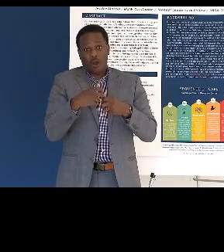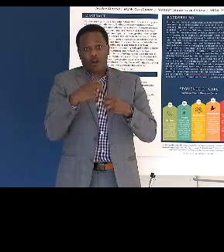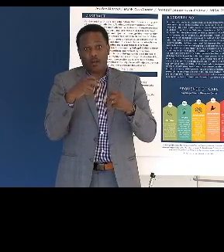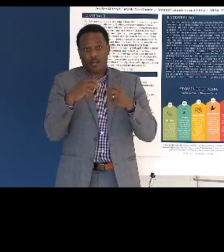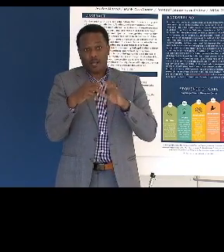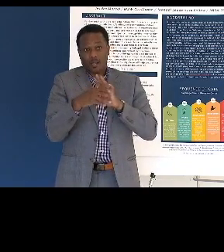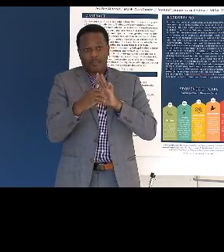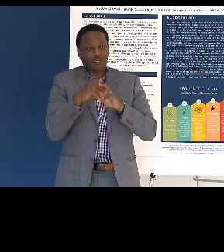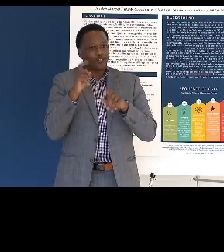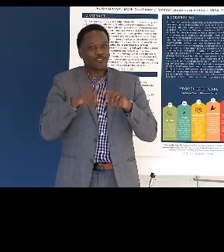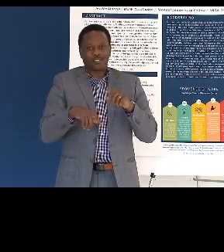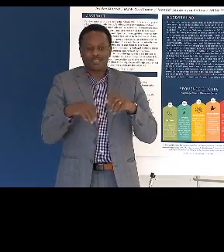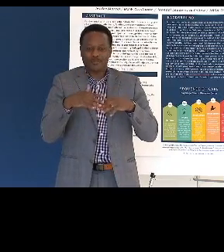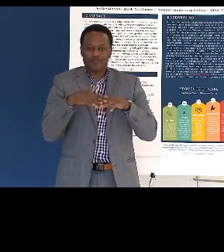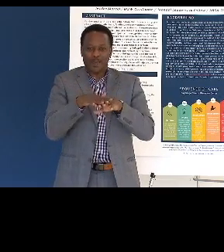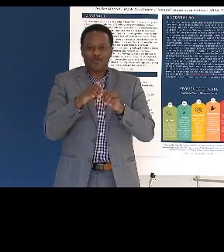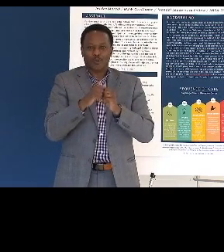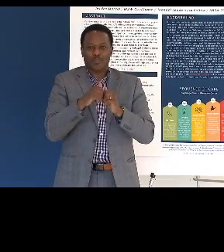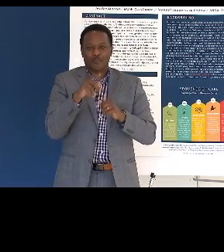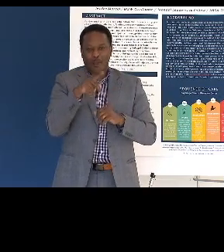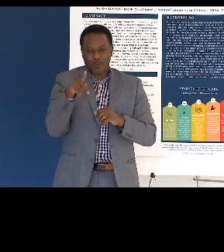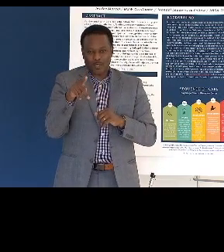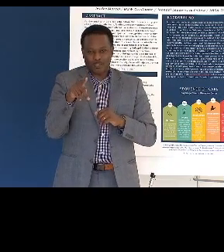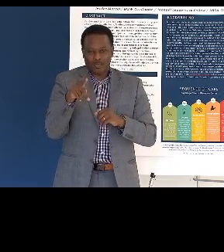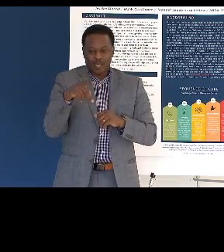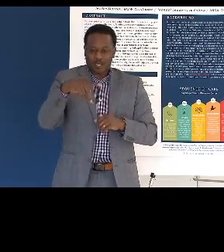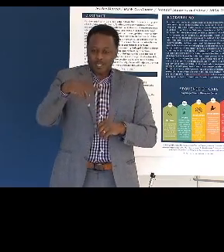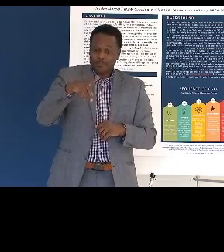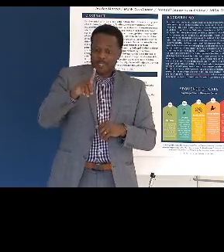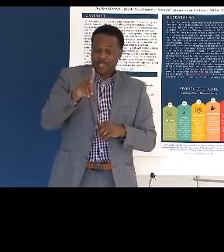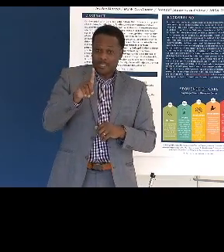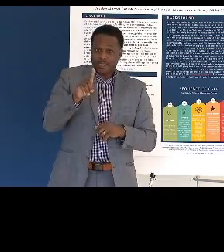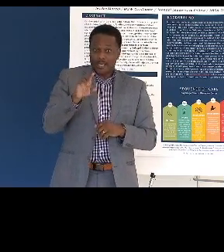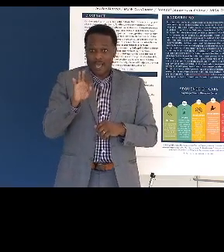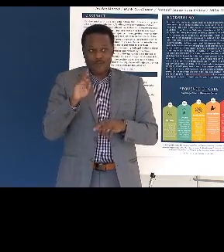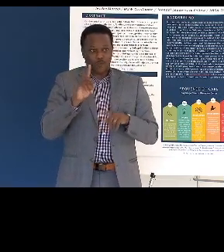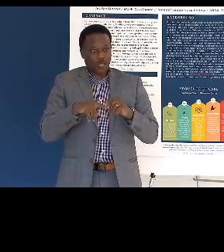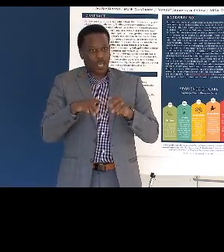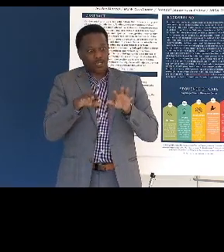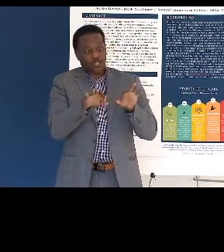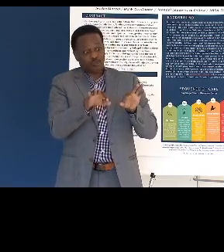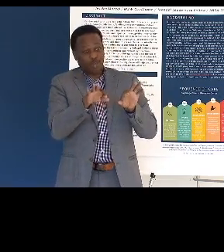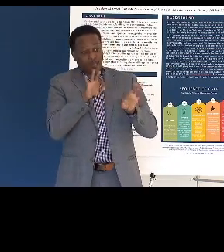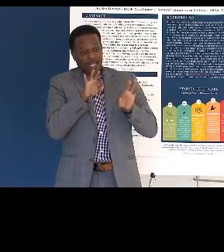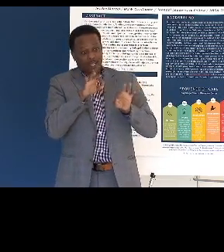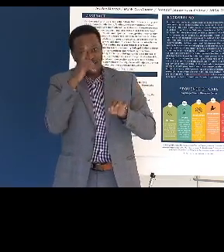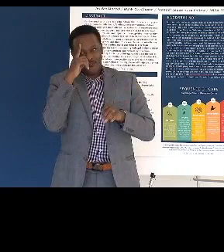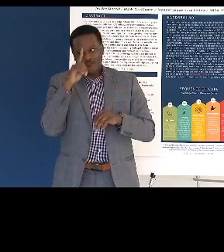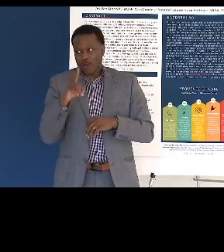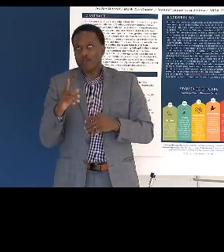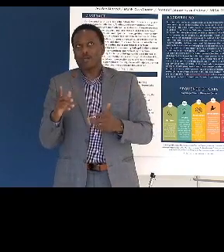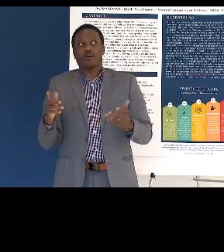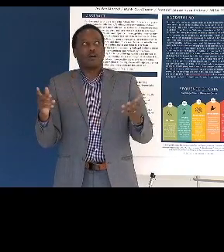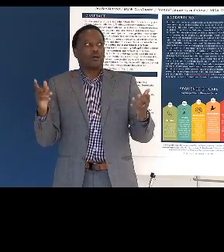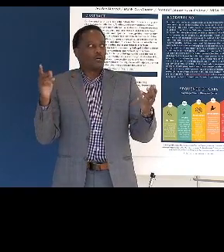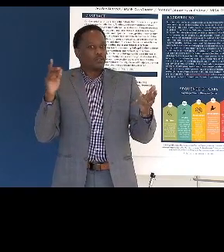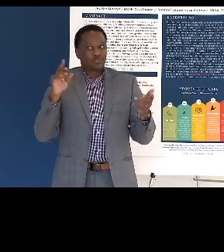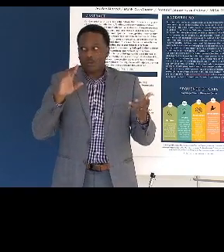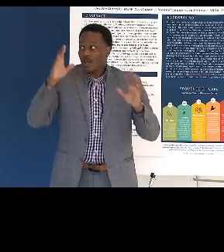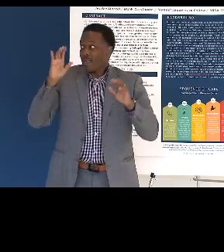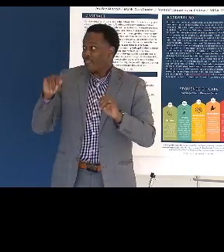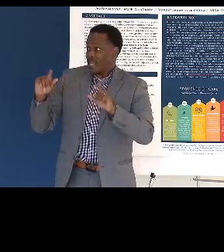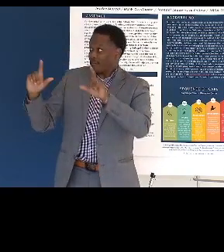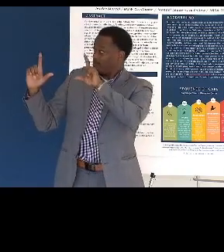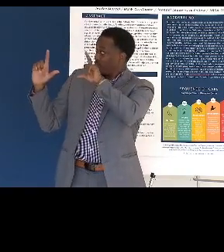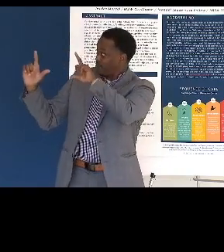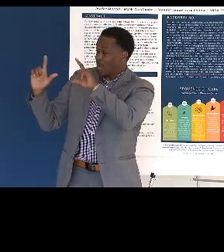the PowerPoint because it was a PDF, and you can't extrapolate a PDF and put it on there. So I do have the data. So that big blank right there is where the